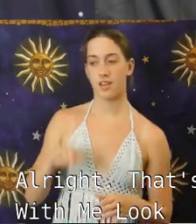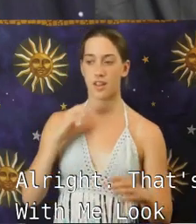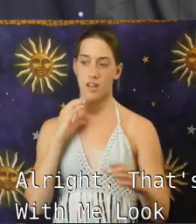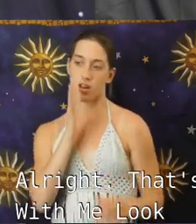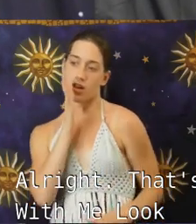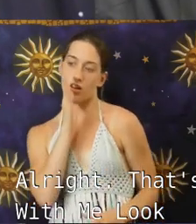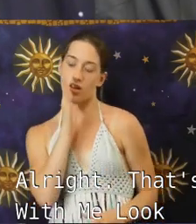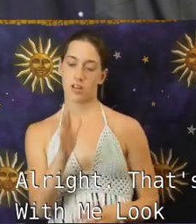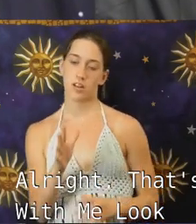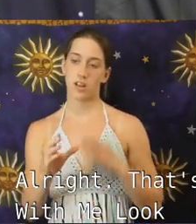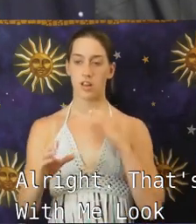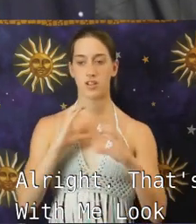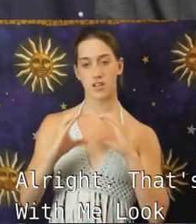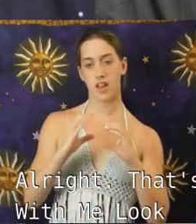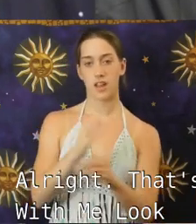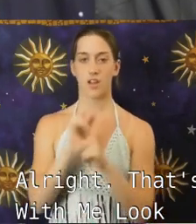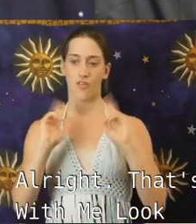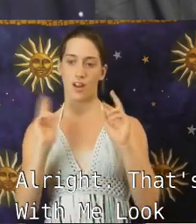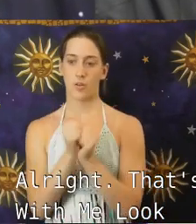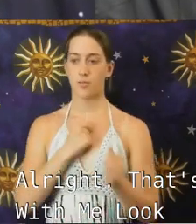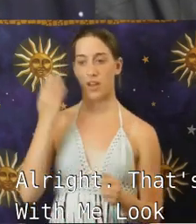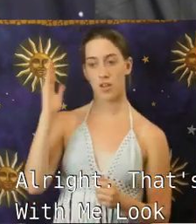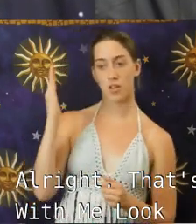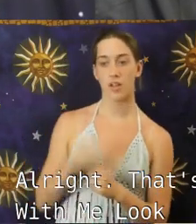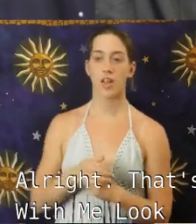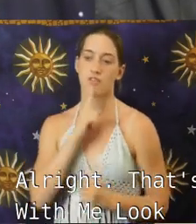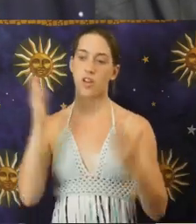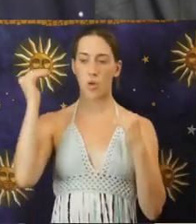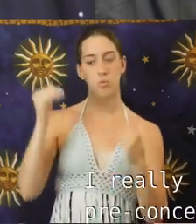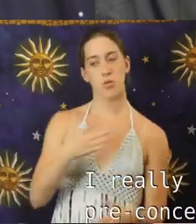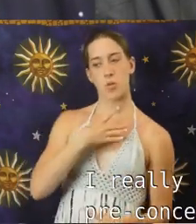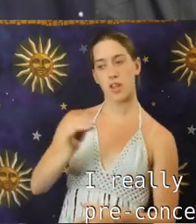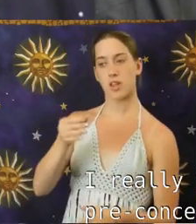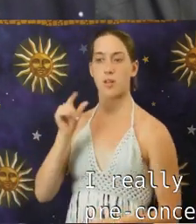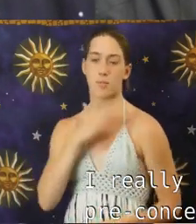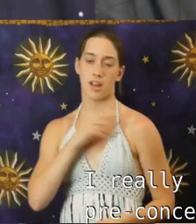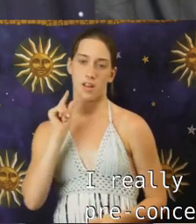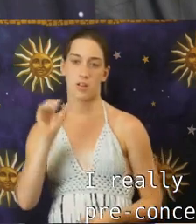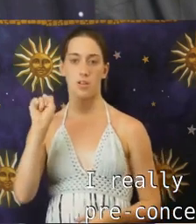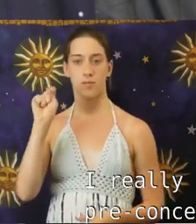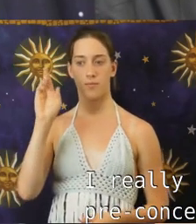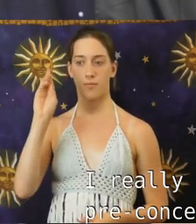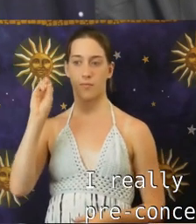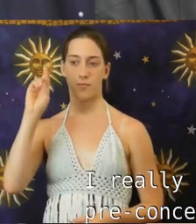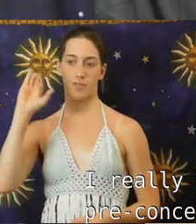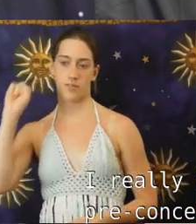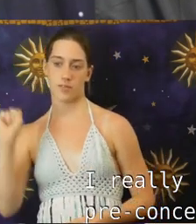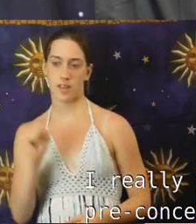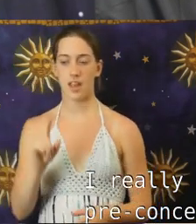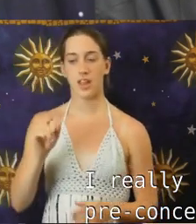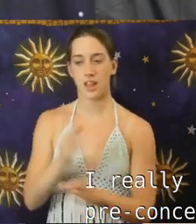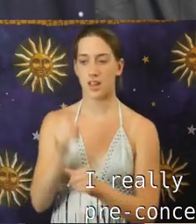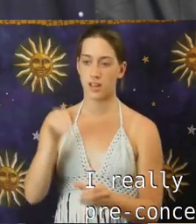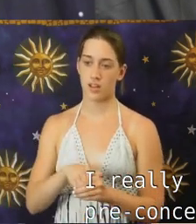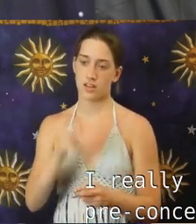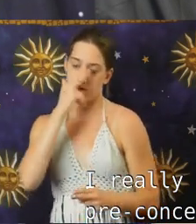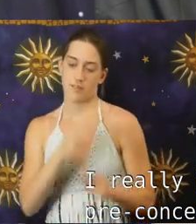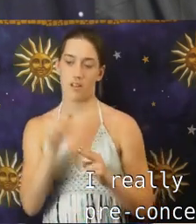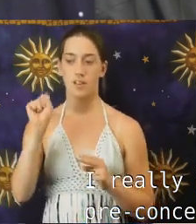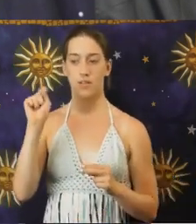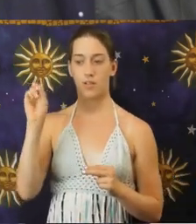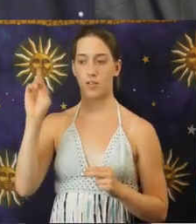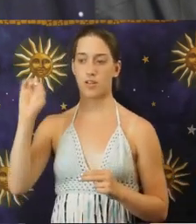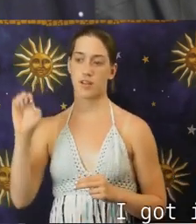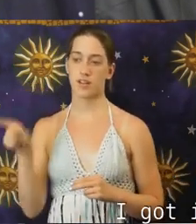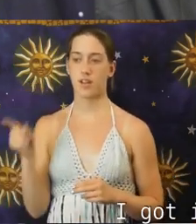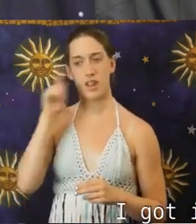Alright, well, that's it for this kind of chit-chat, get ready with me look. I really hope you enjoyed my little anecdote, some pre-concert